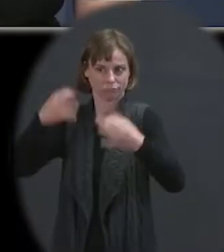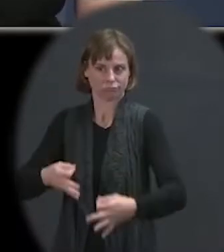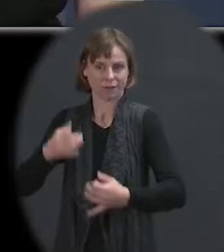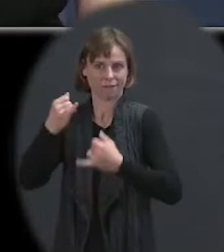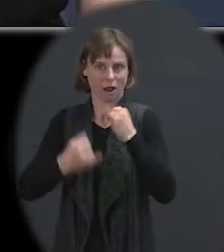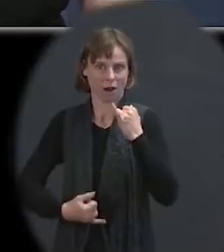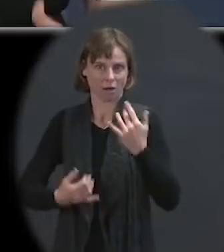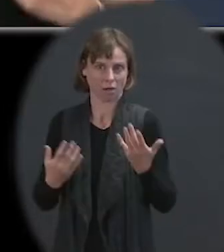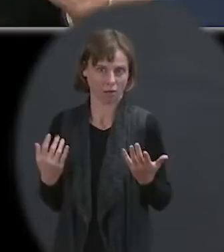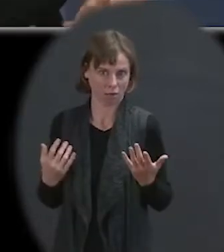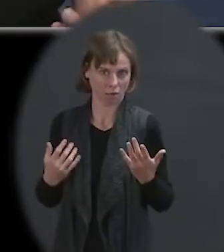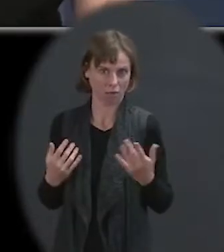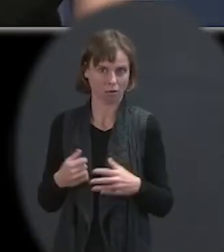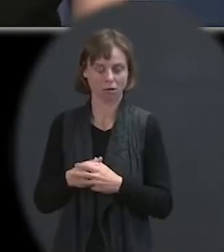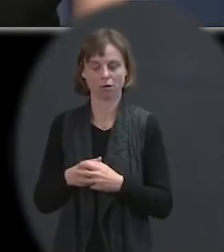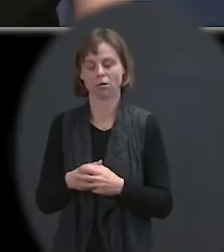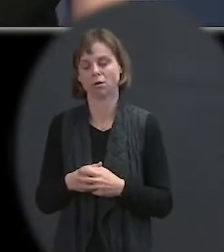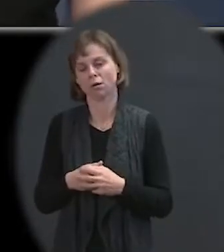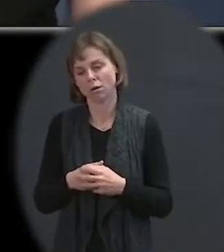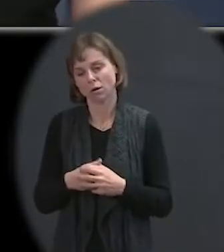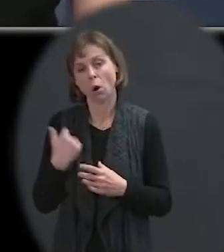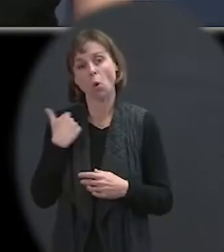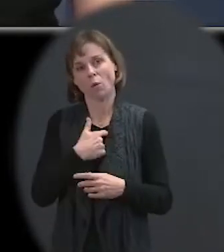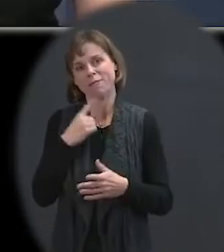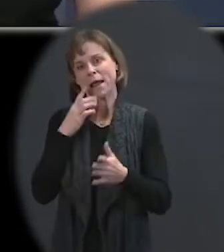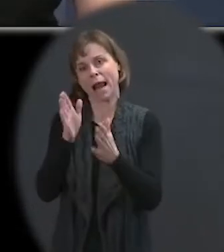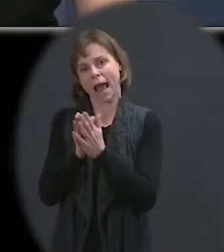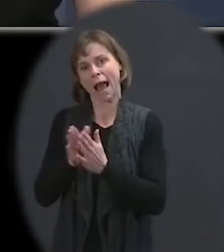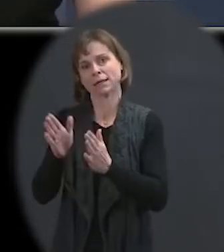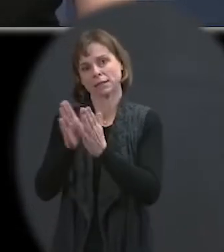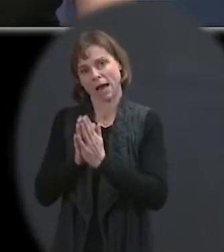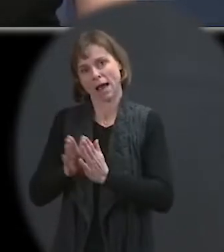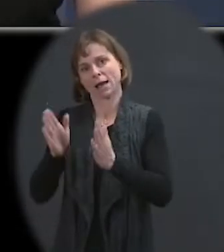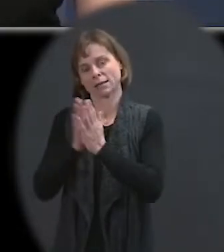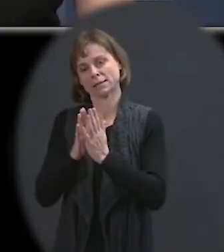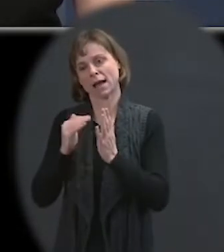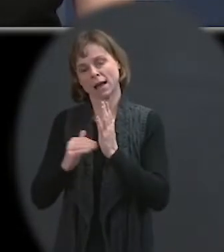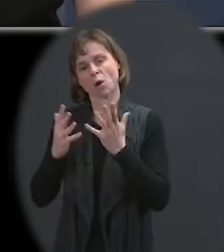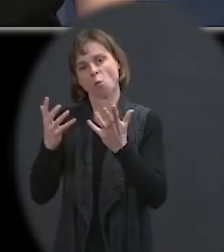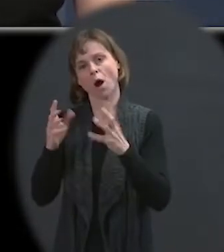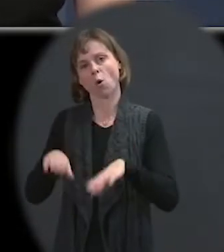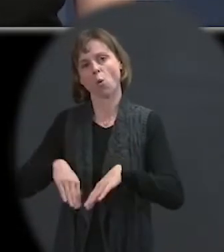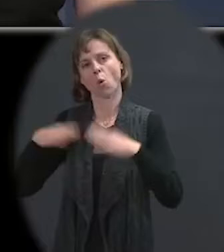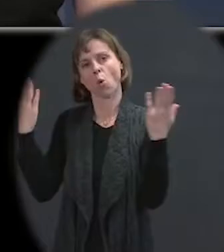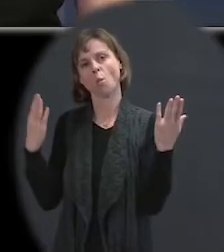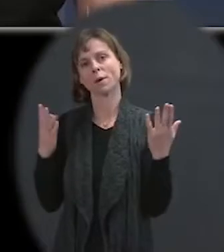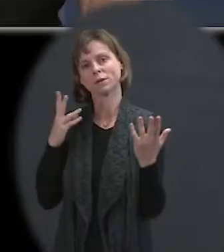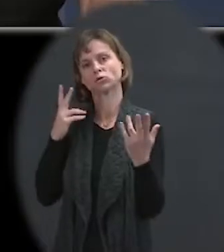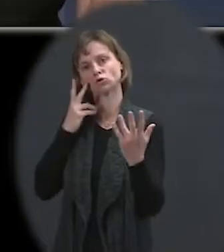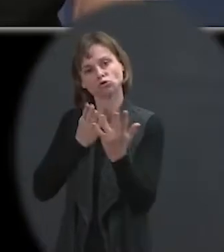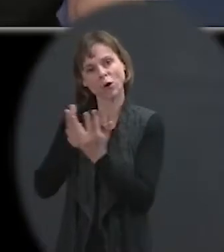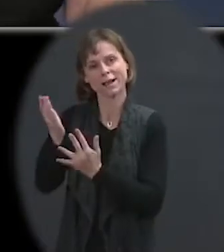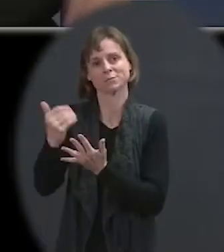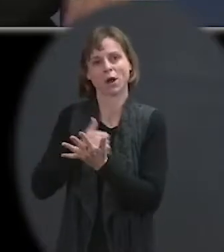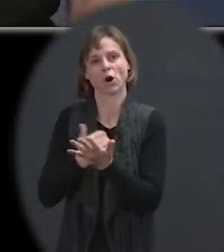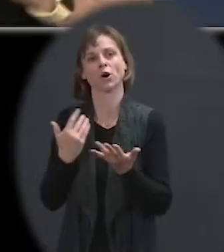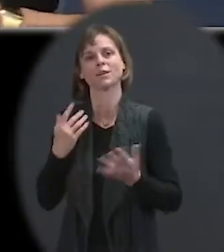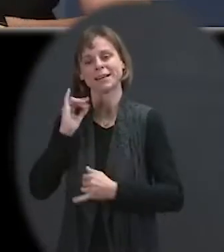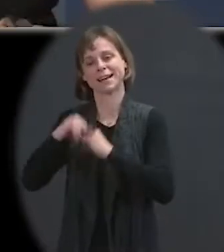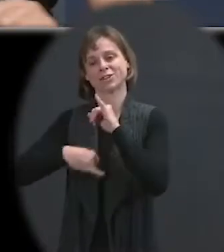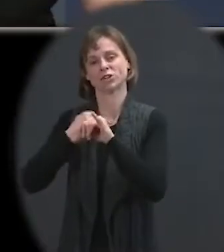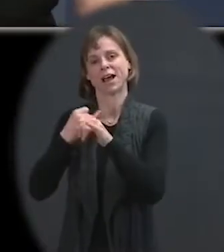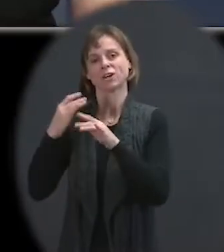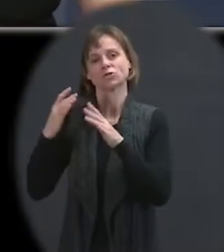What we've been calling for and will continue to advocate for is an open, transparent international organization led by the World I should say,